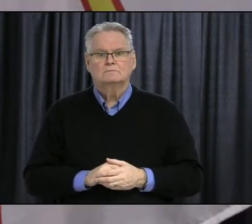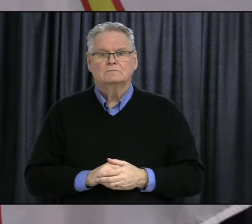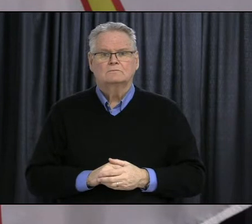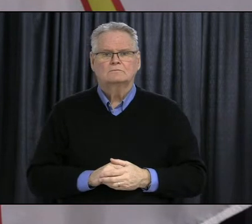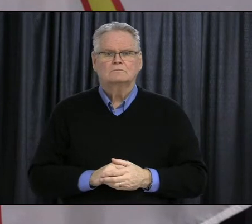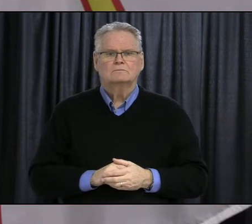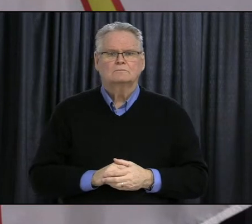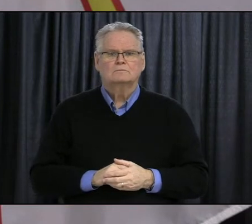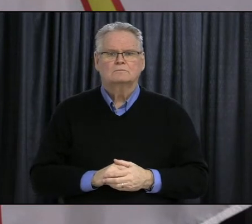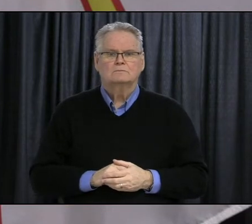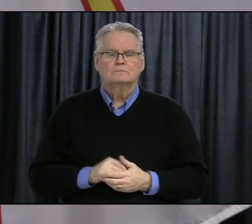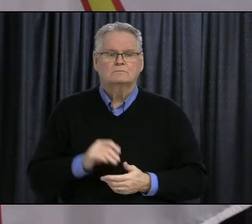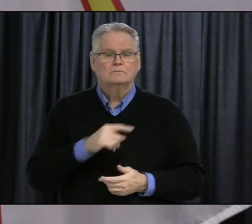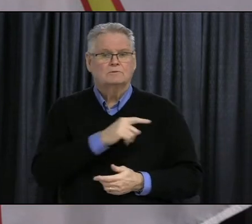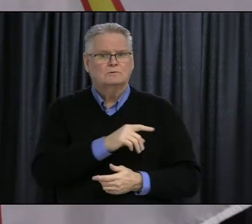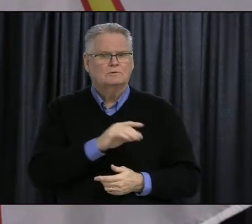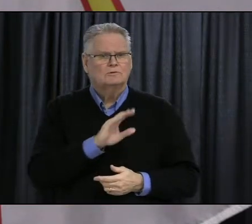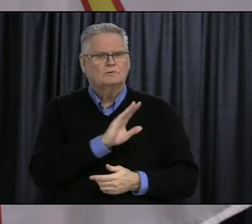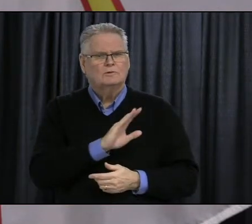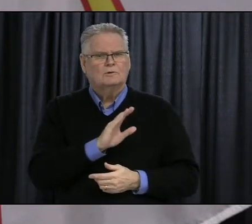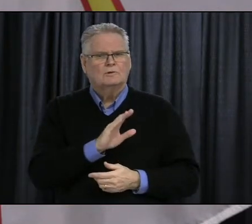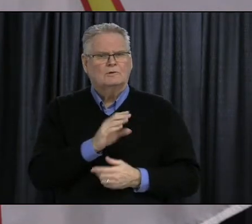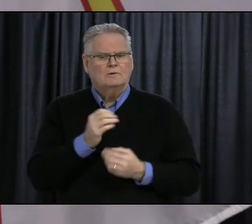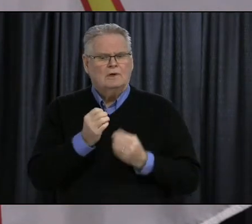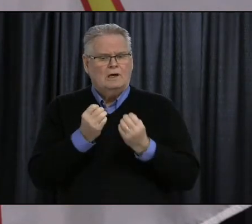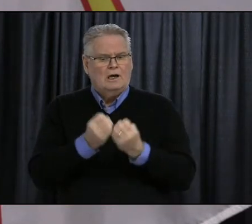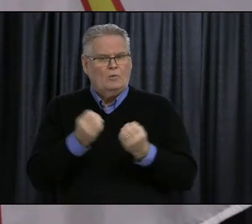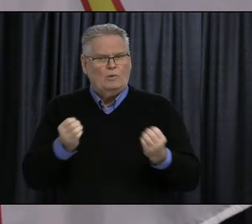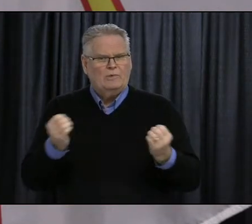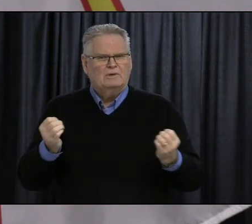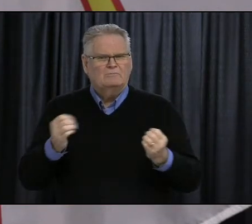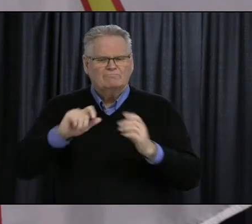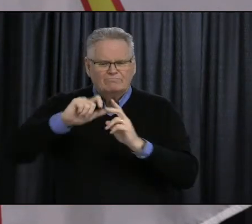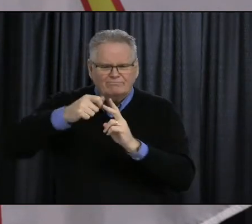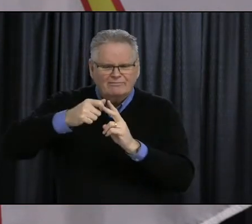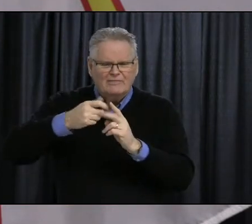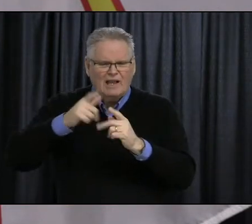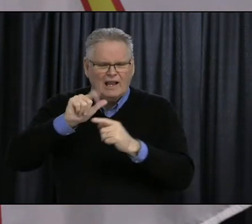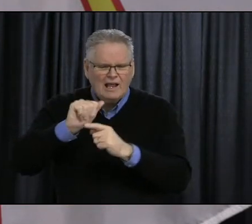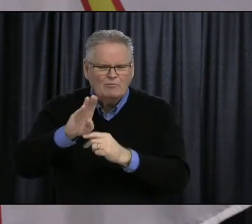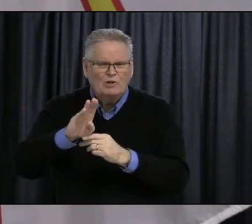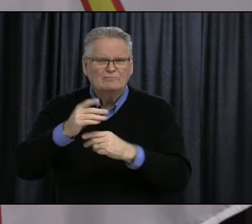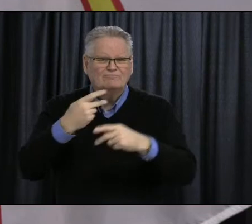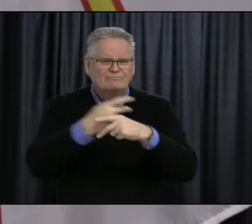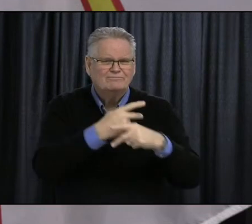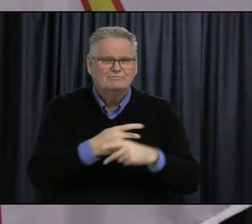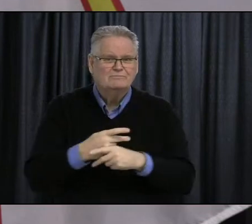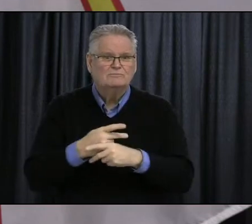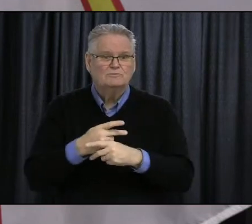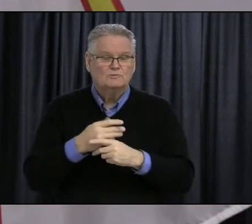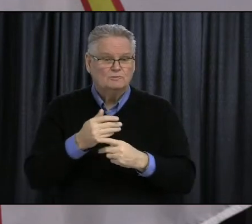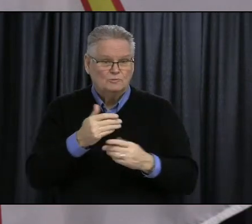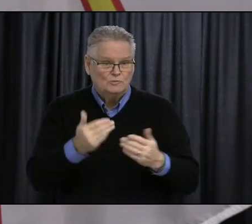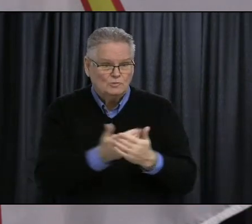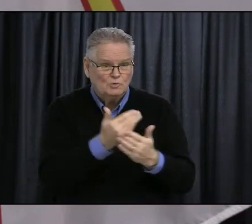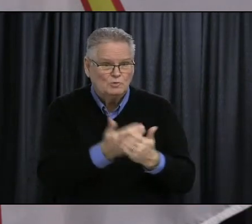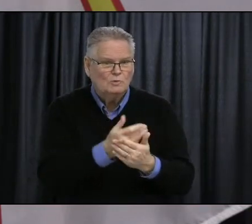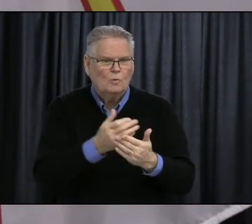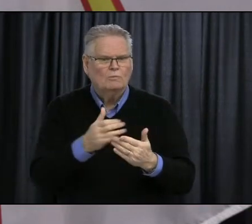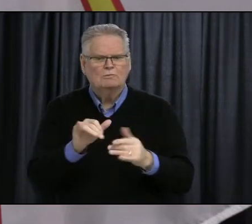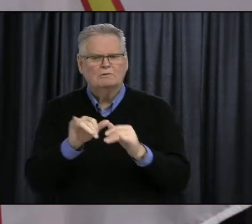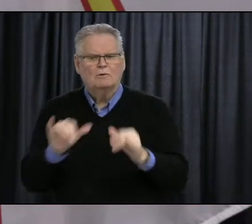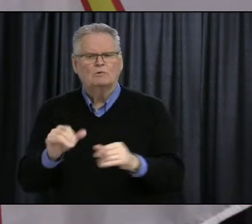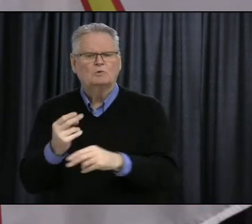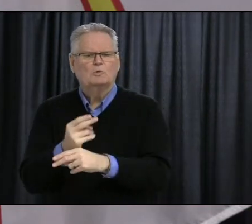So I honestly don't have the answer to that. You're getting a little bit out of my scope now, Elizabeth. That's really a microbiologist who would have to answer